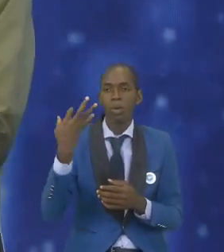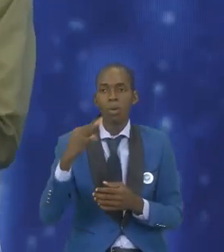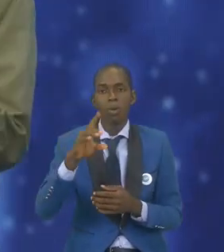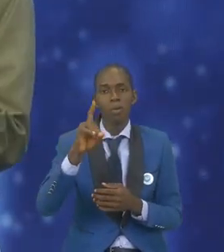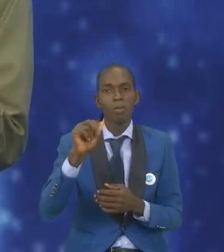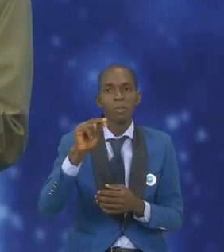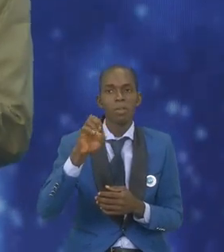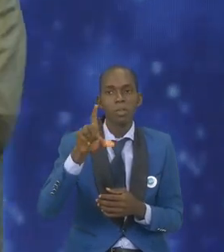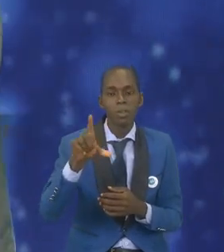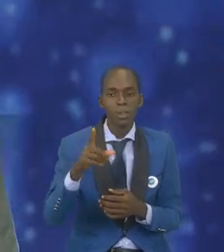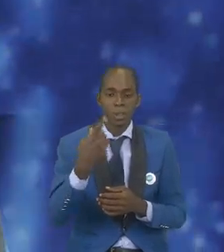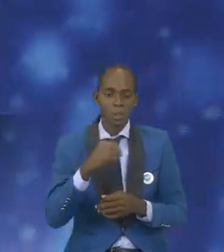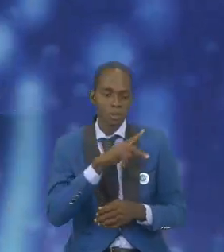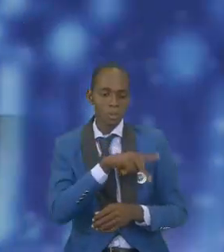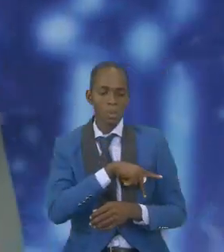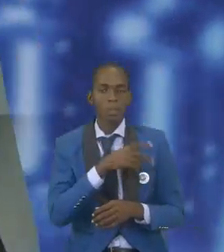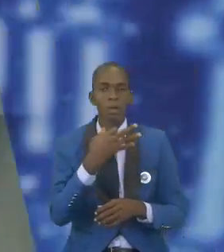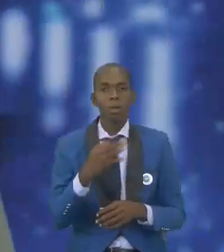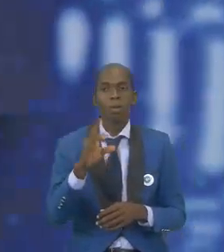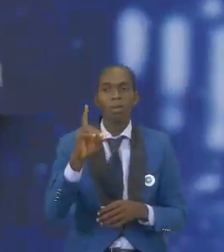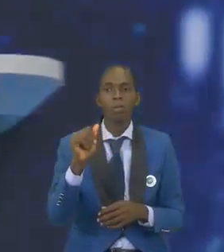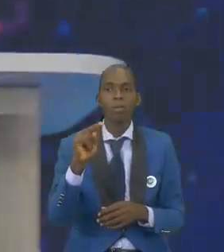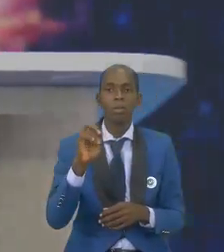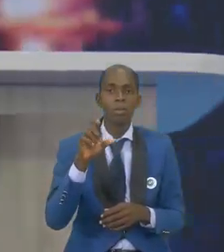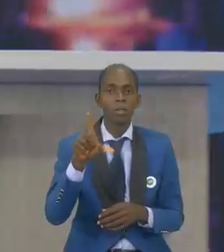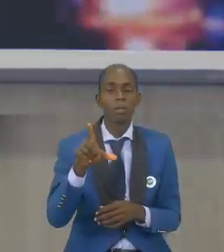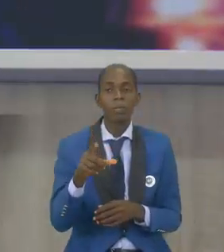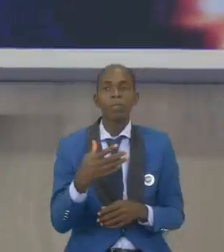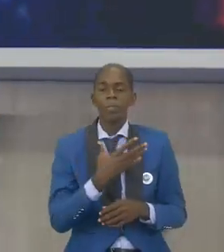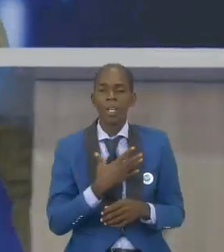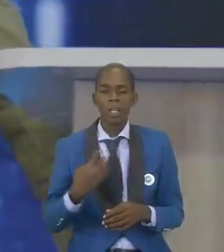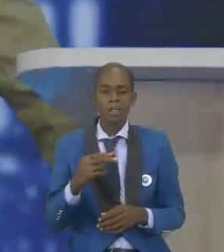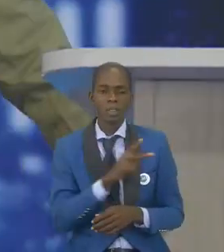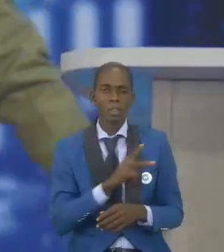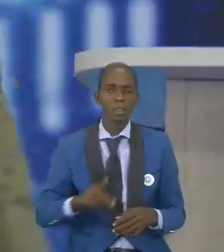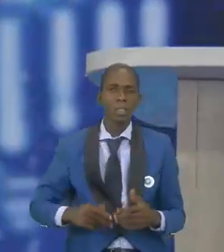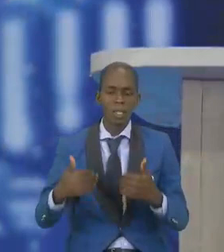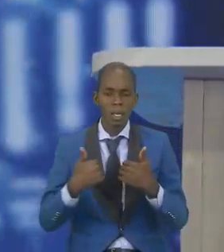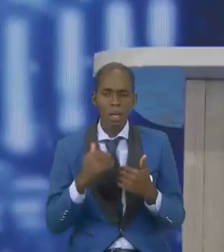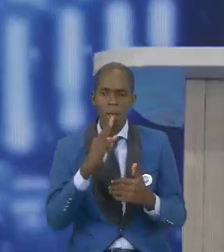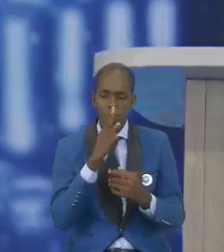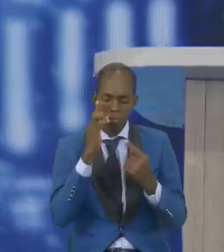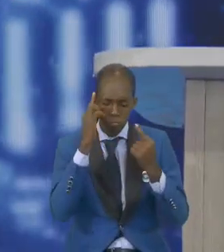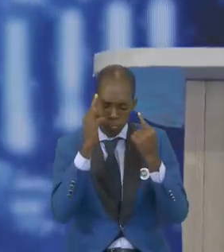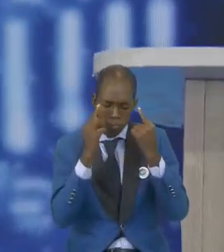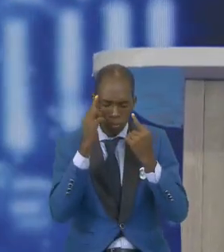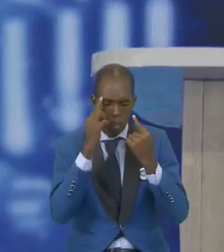personality of Daniel. And the king had been thinking he'll promote